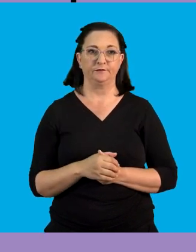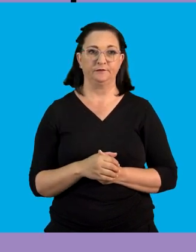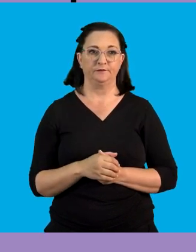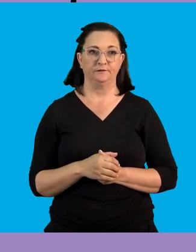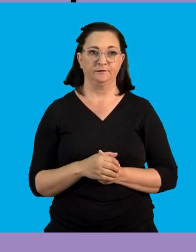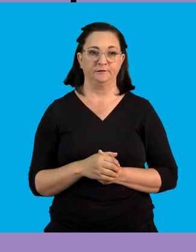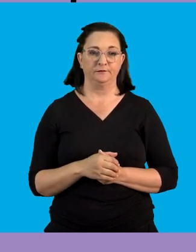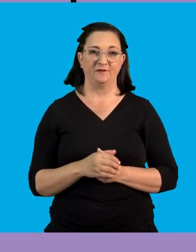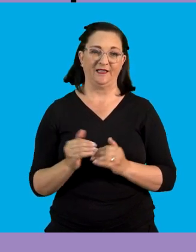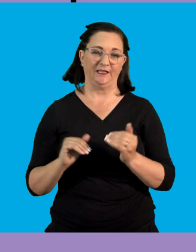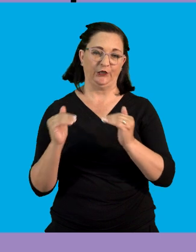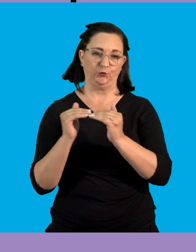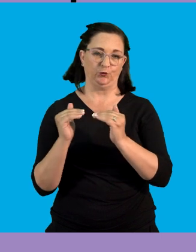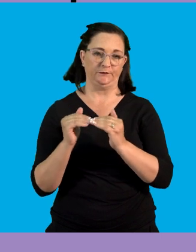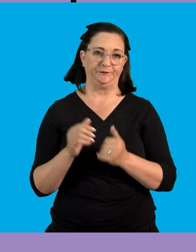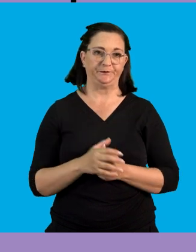are equal.